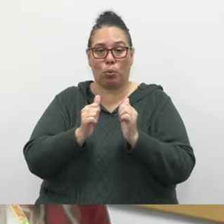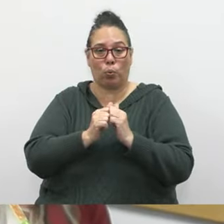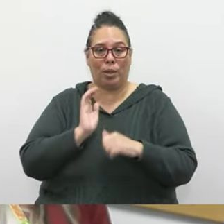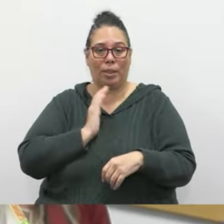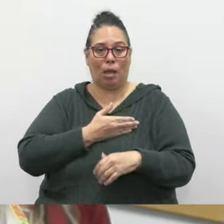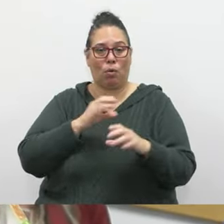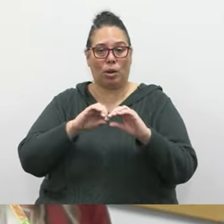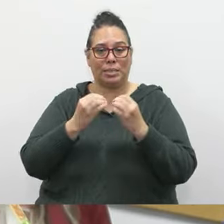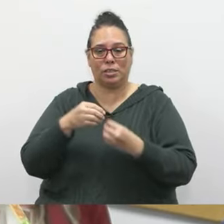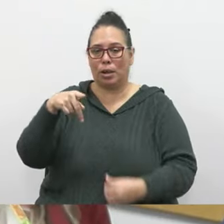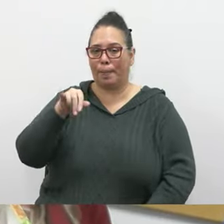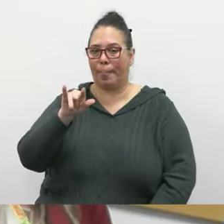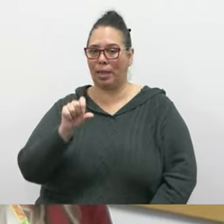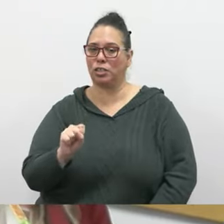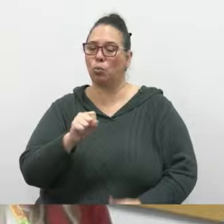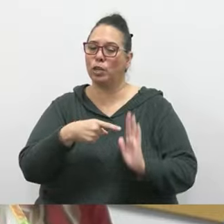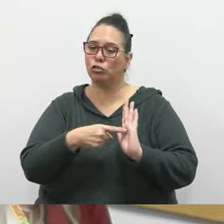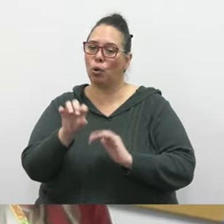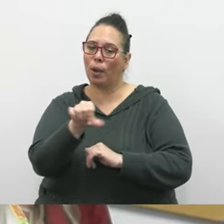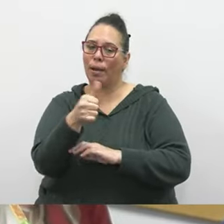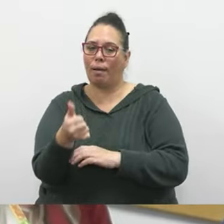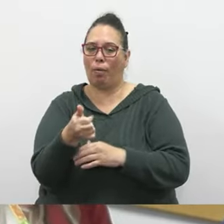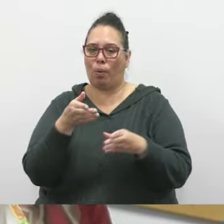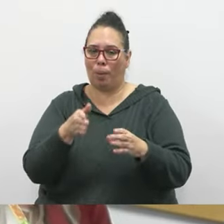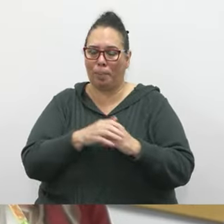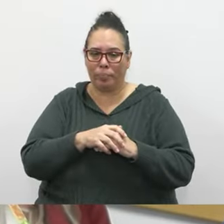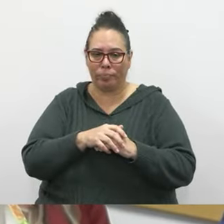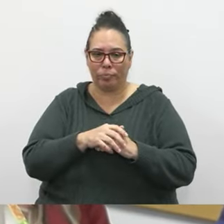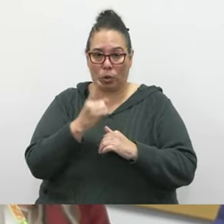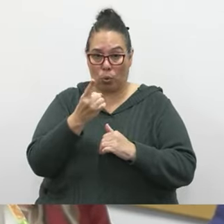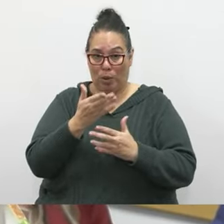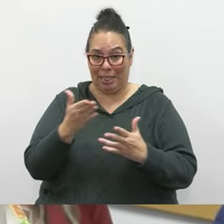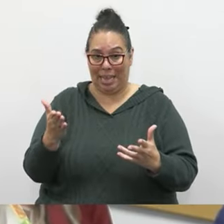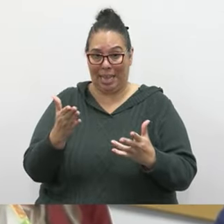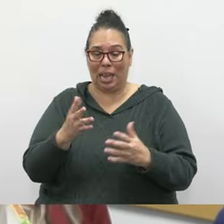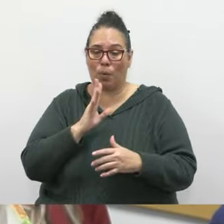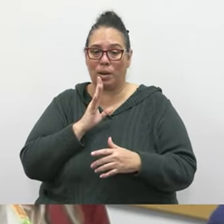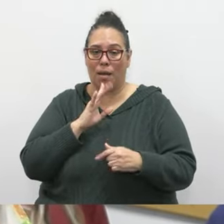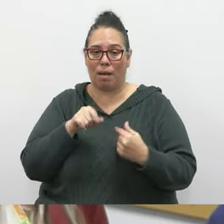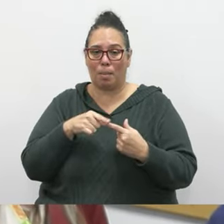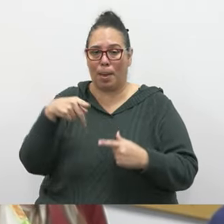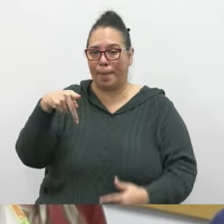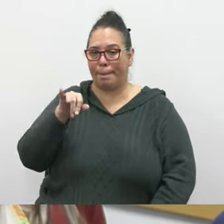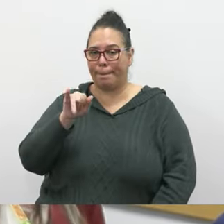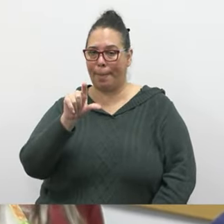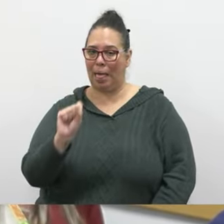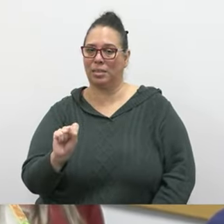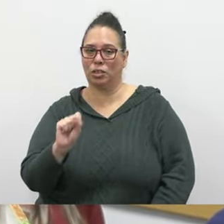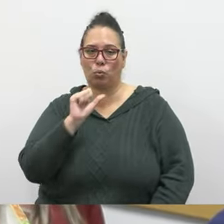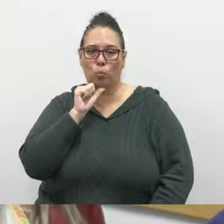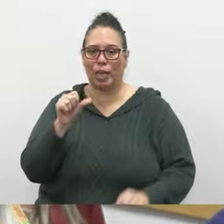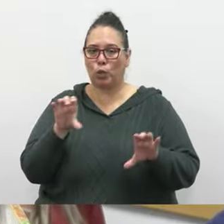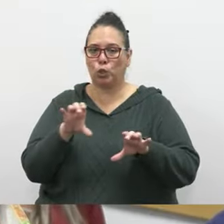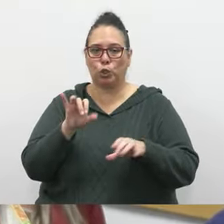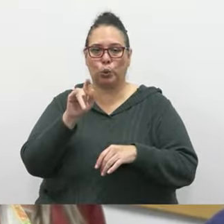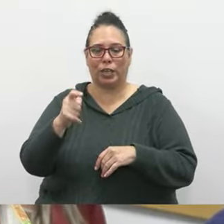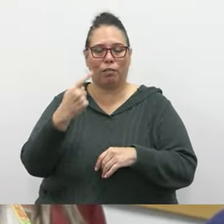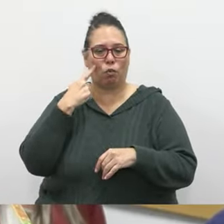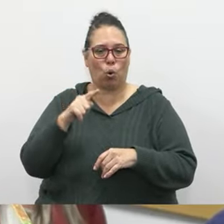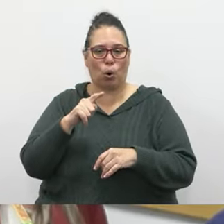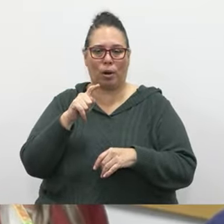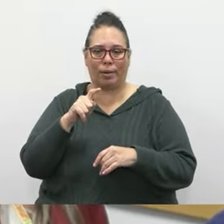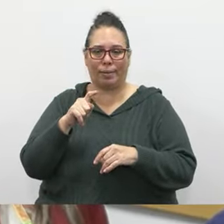them a different way. One thing that I would like to say about Piles is we don't do it for the photos. We